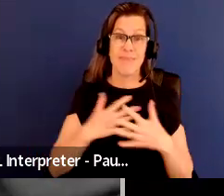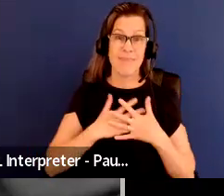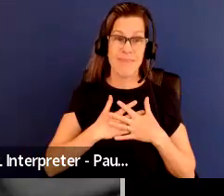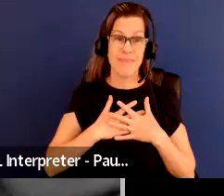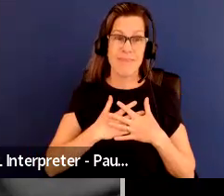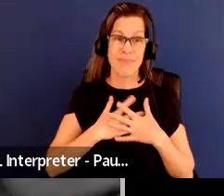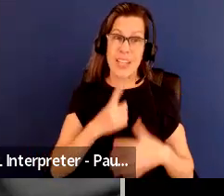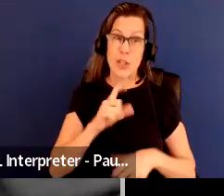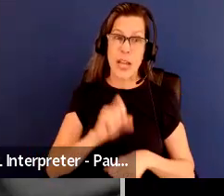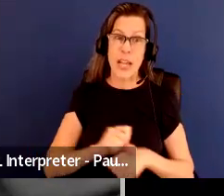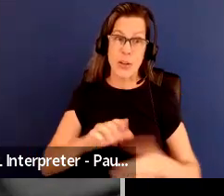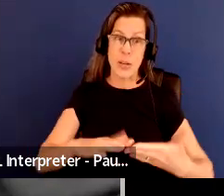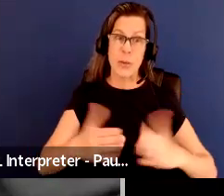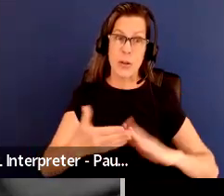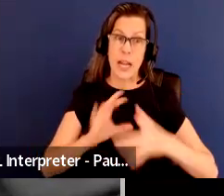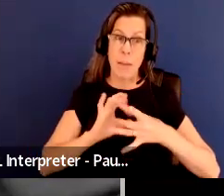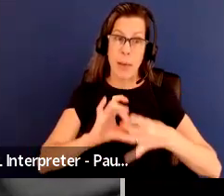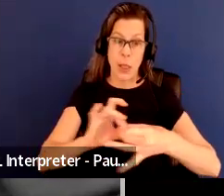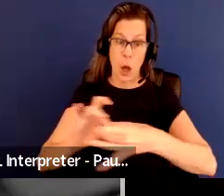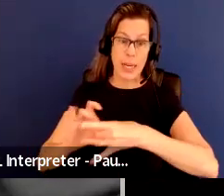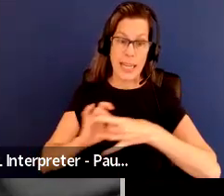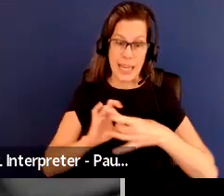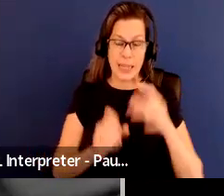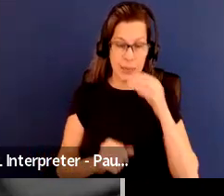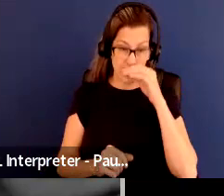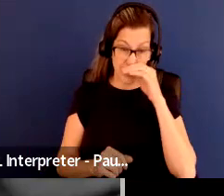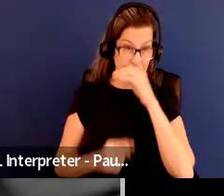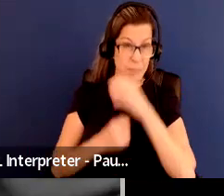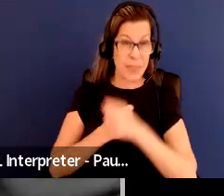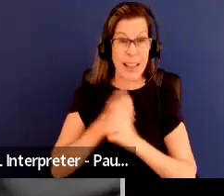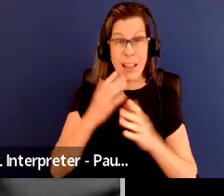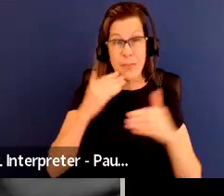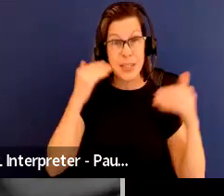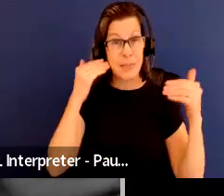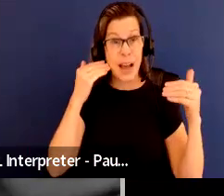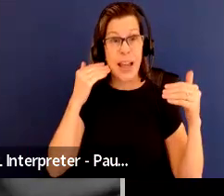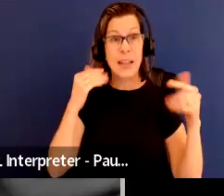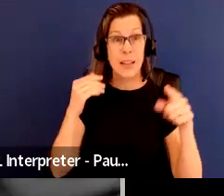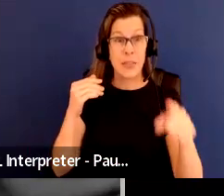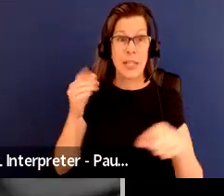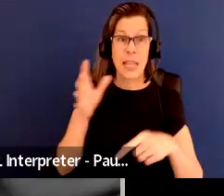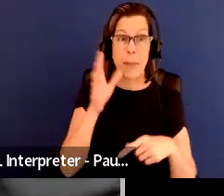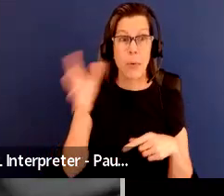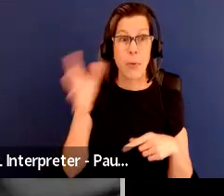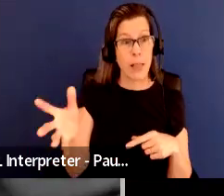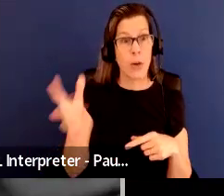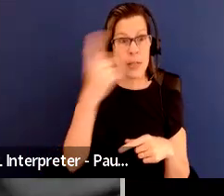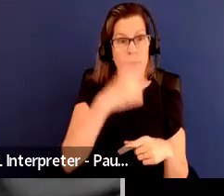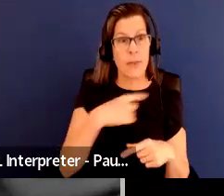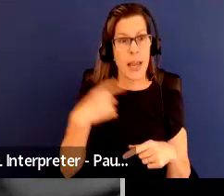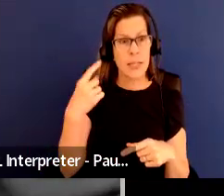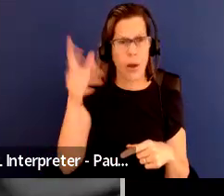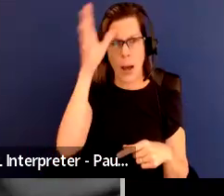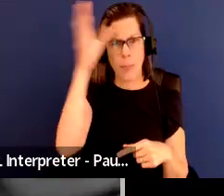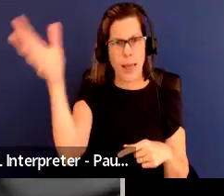genuine community of belonging. I love just the smile on this abuelo's face of just peace.